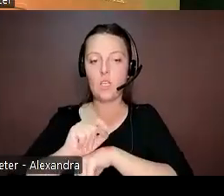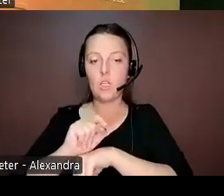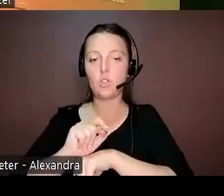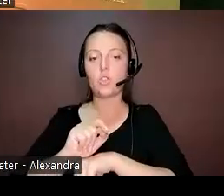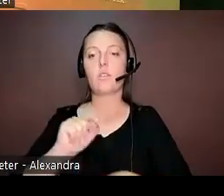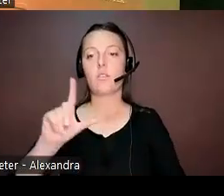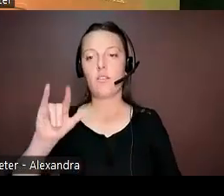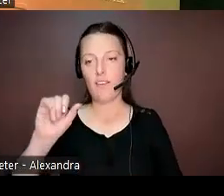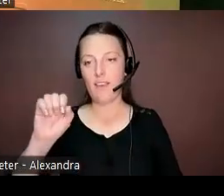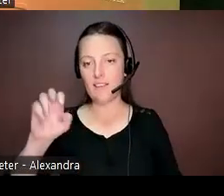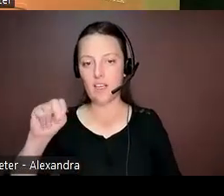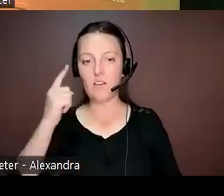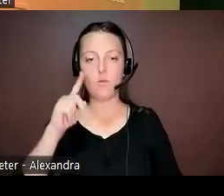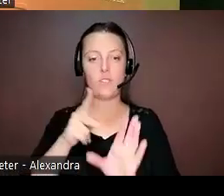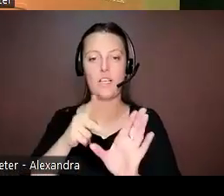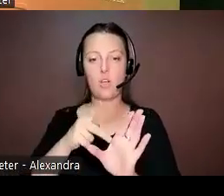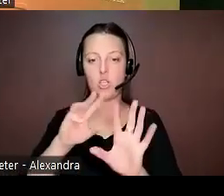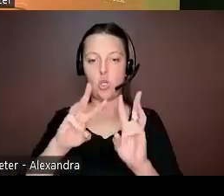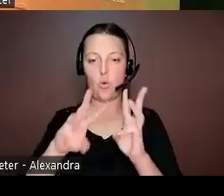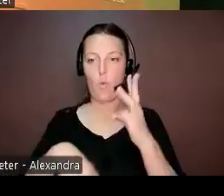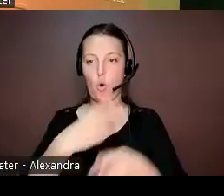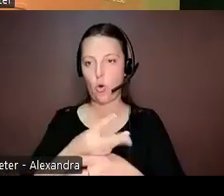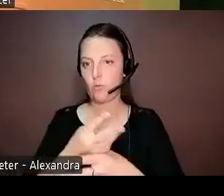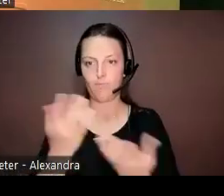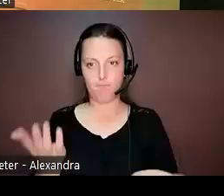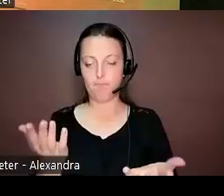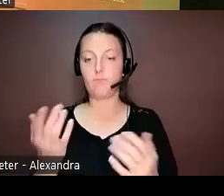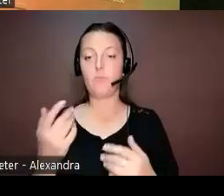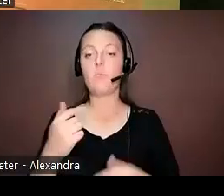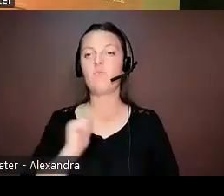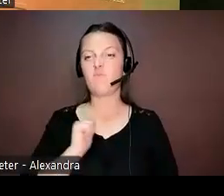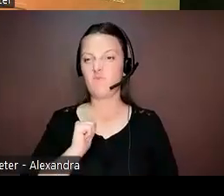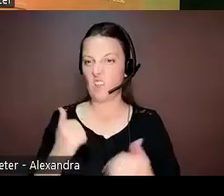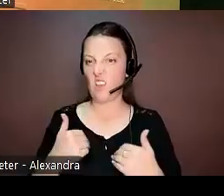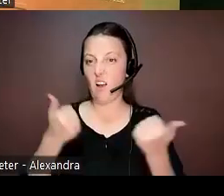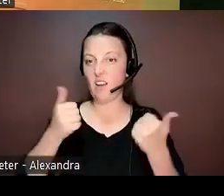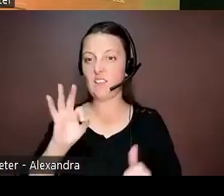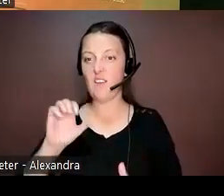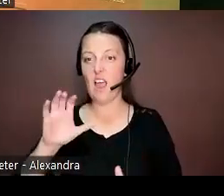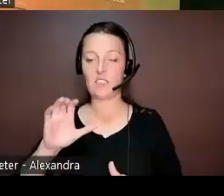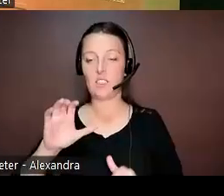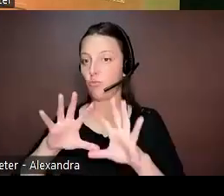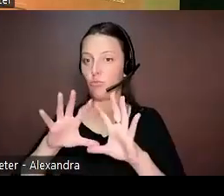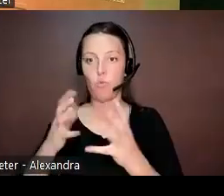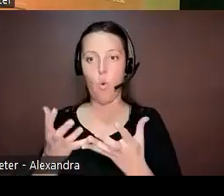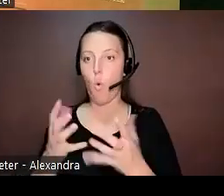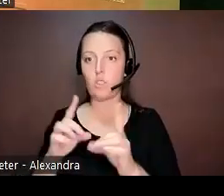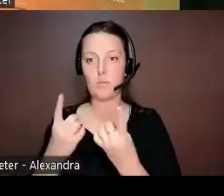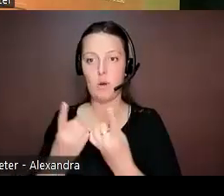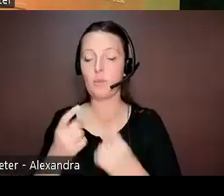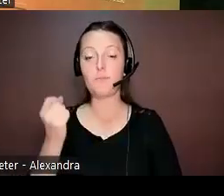I was the youngest faculty in the department. And apparently the Department of Psychiatry at